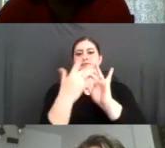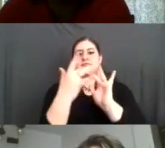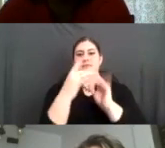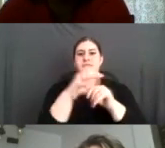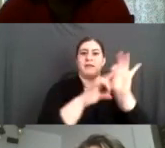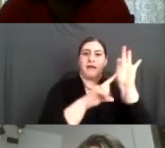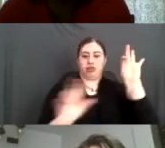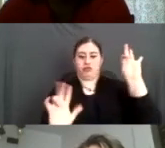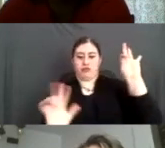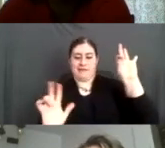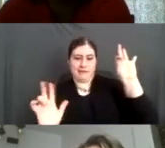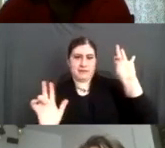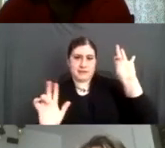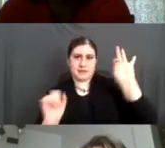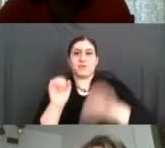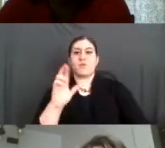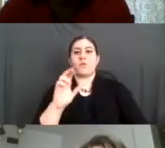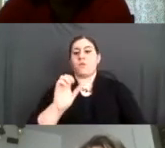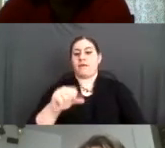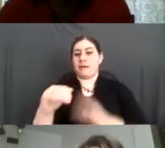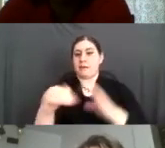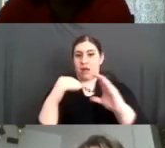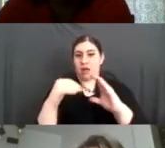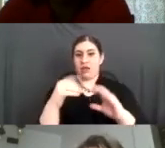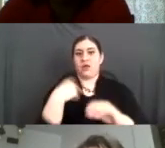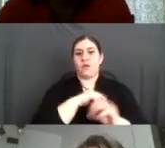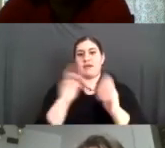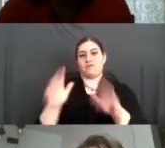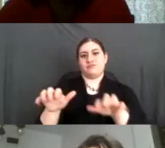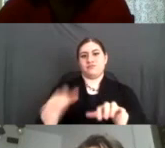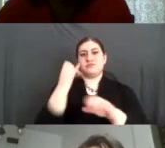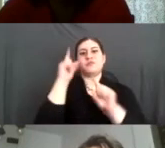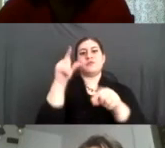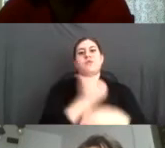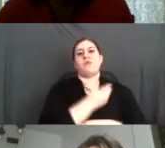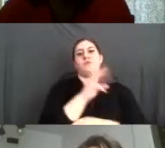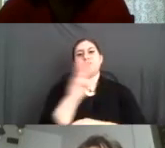3 p.m. on the phone, or you can email us, and then we also can chat. If you go to our website,